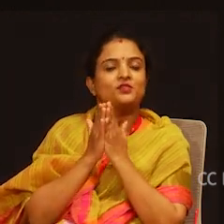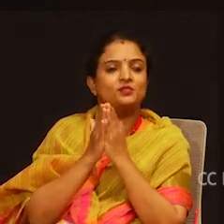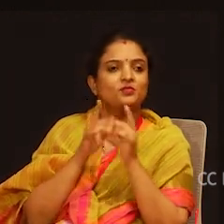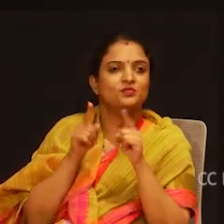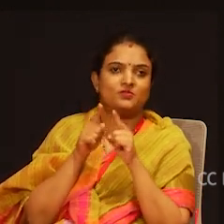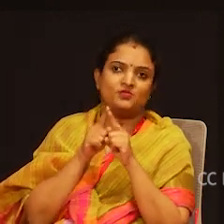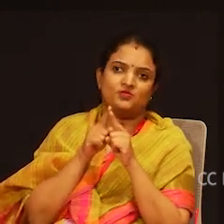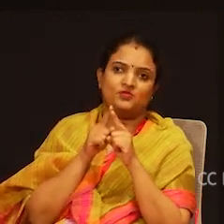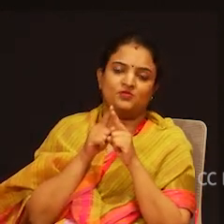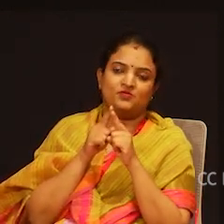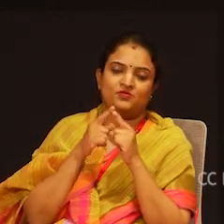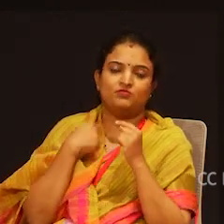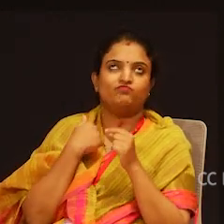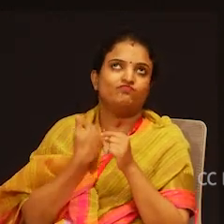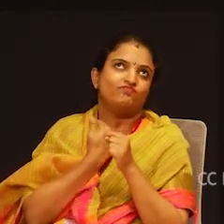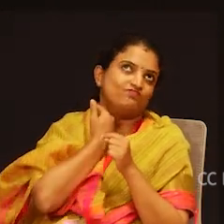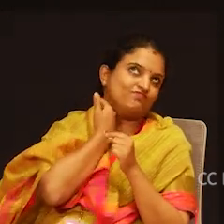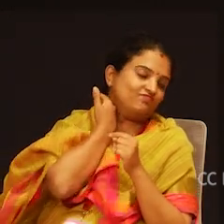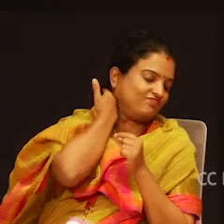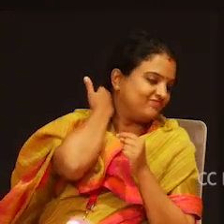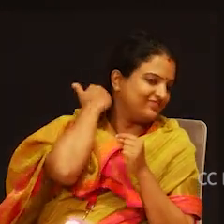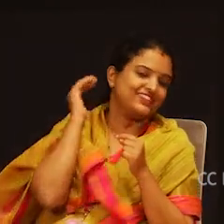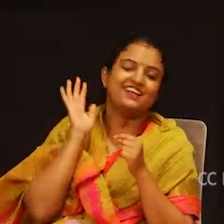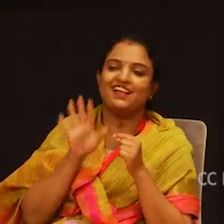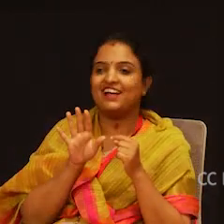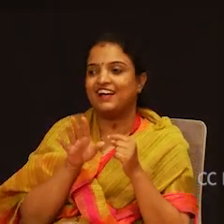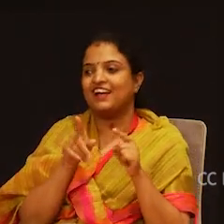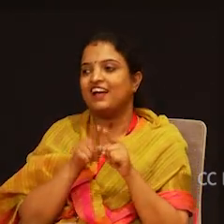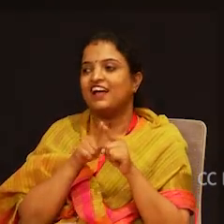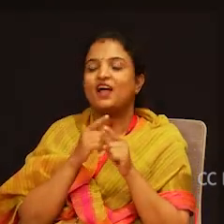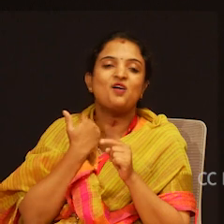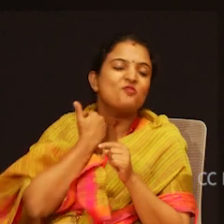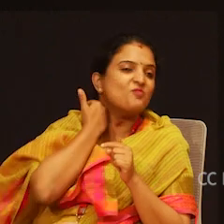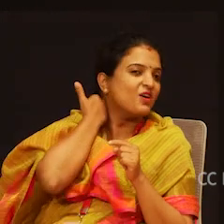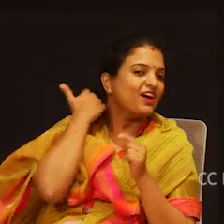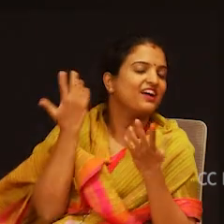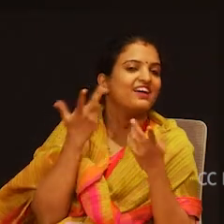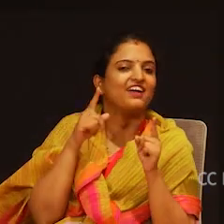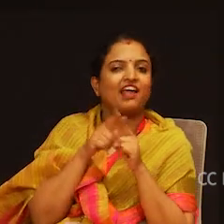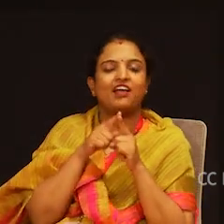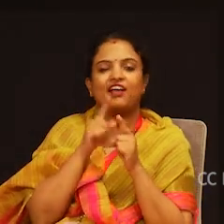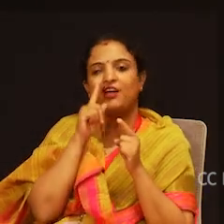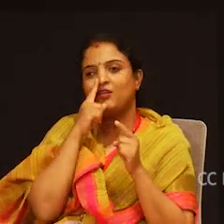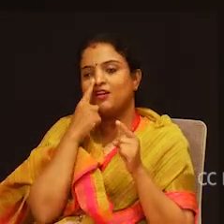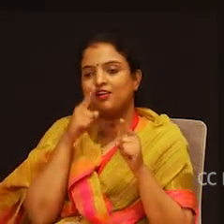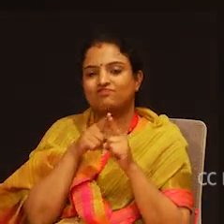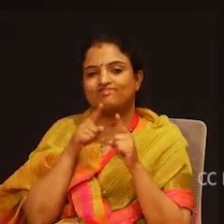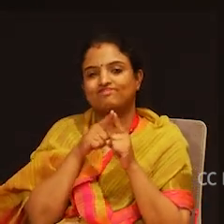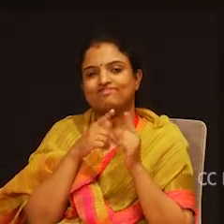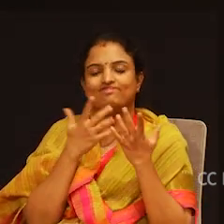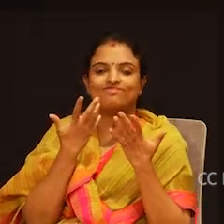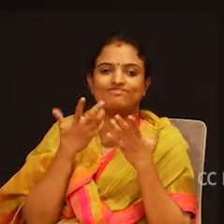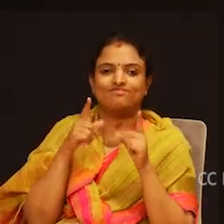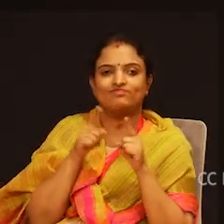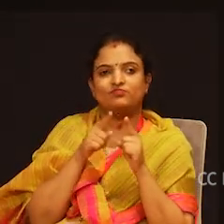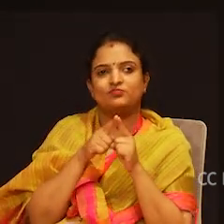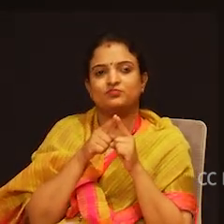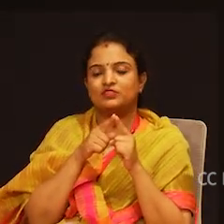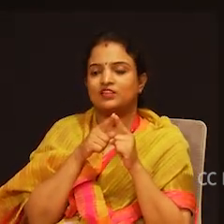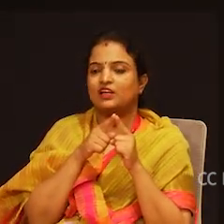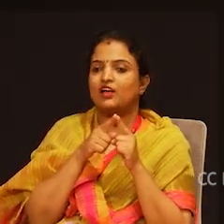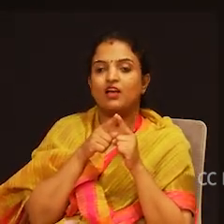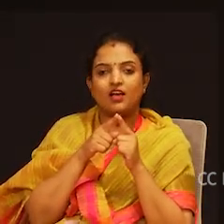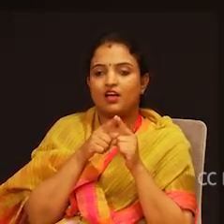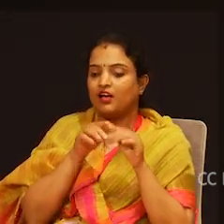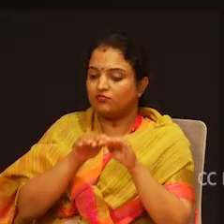we get boring. Yeah, and that boring is said by sometimes 9 out of 10